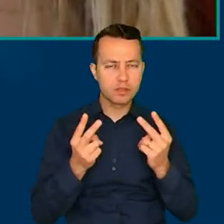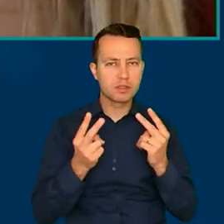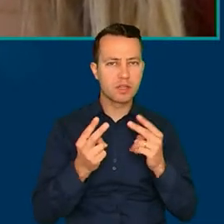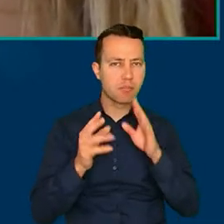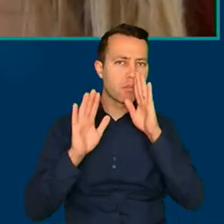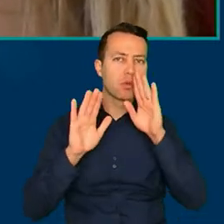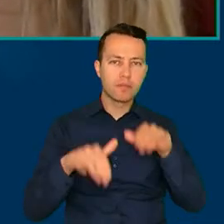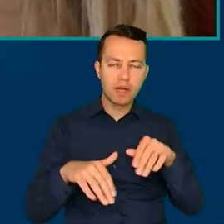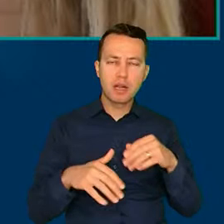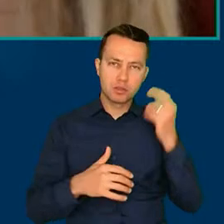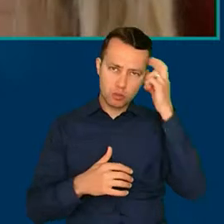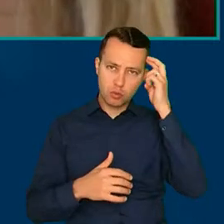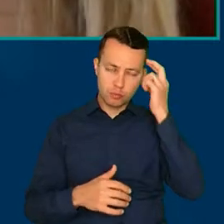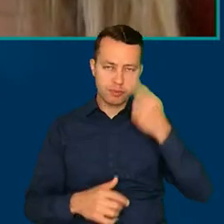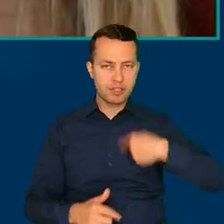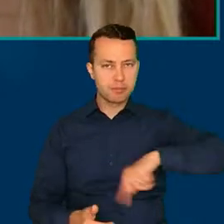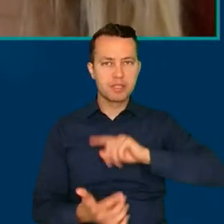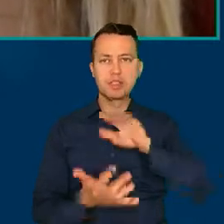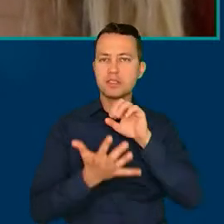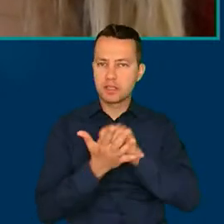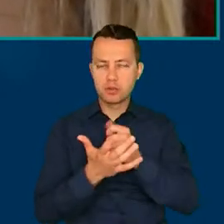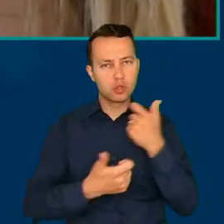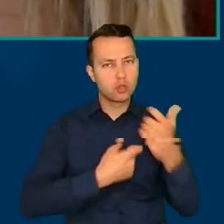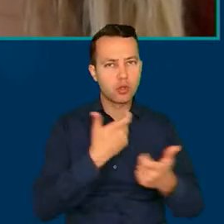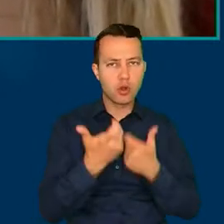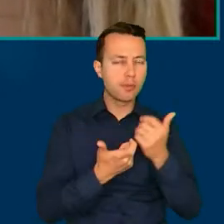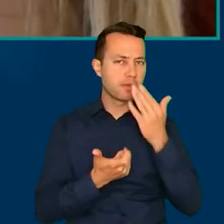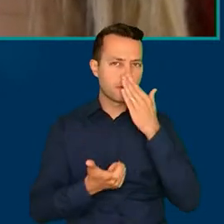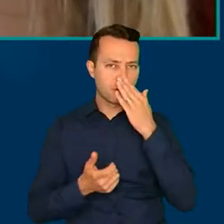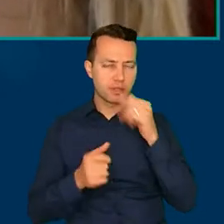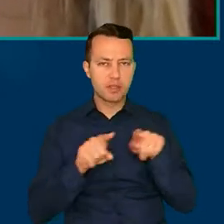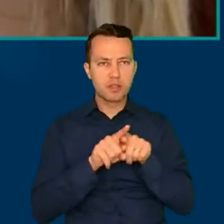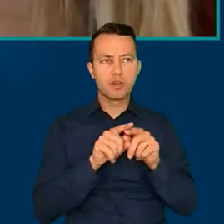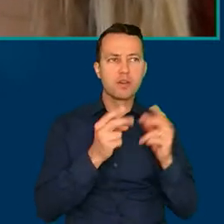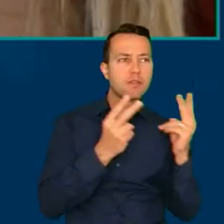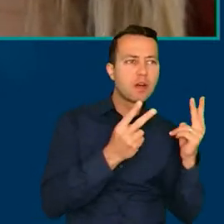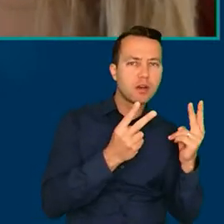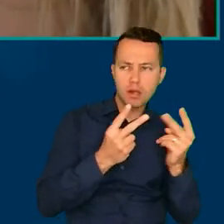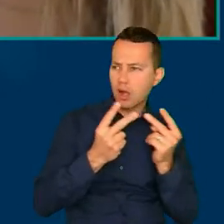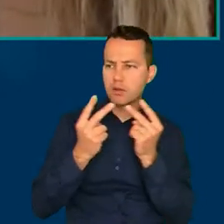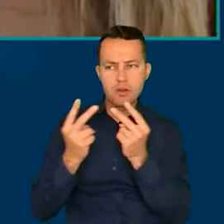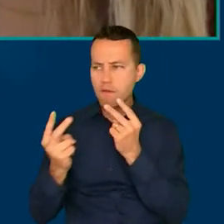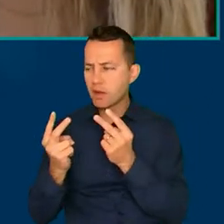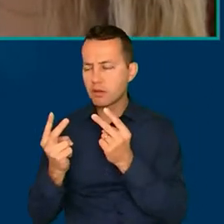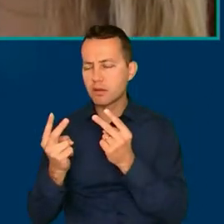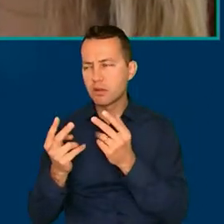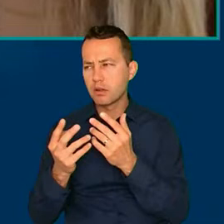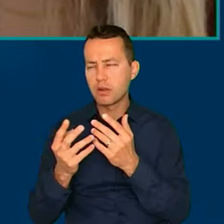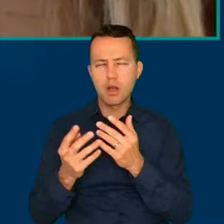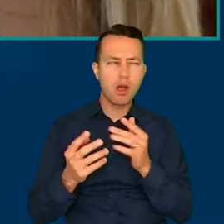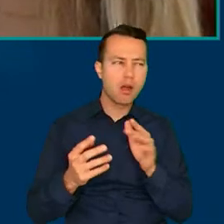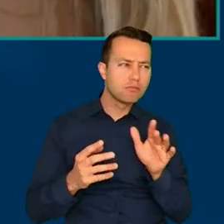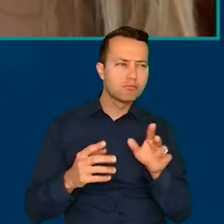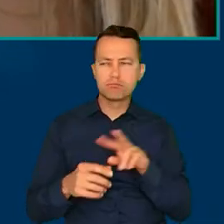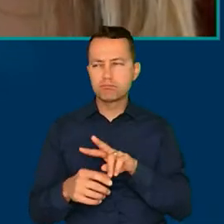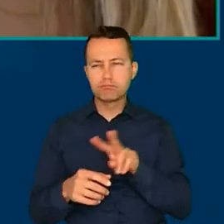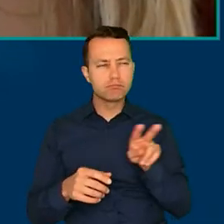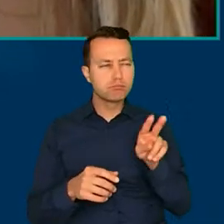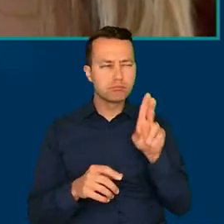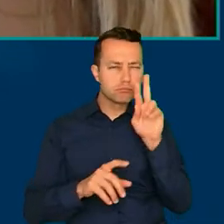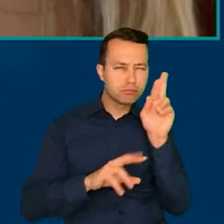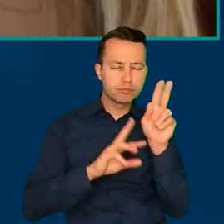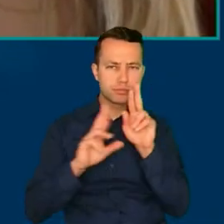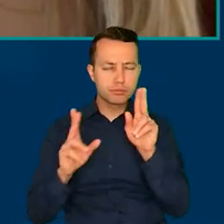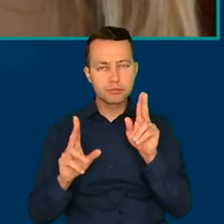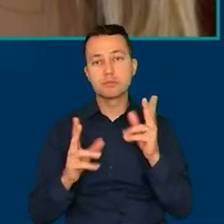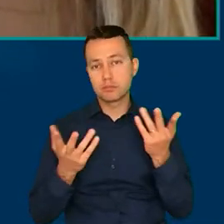effective measures to prevent and mitigate risks. So stakeholder engagement consulting with those impacted, but also with experts on the